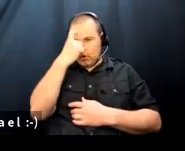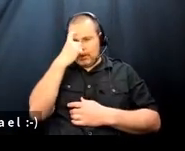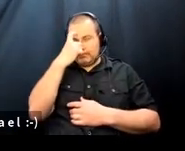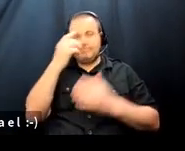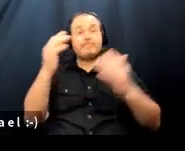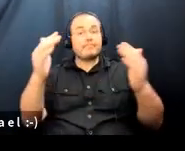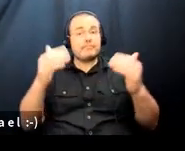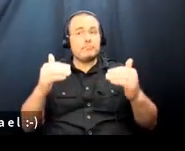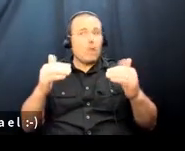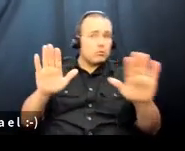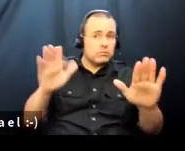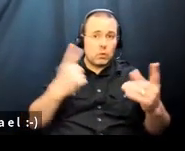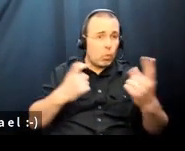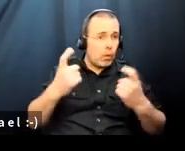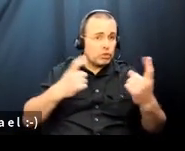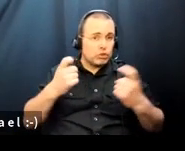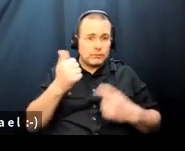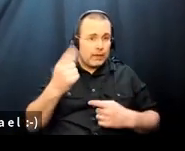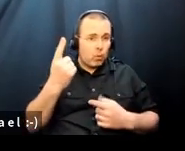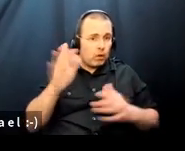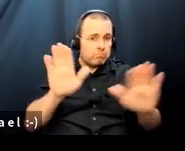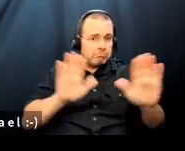slide. Any questions, anybody?